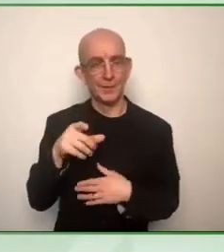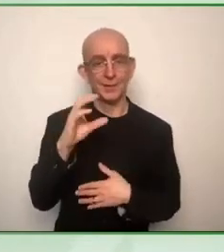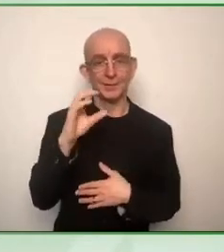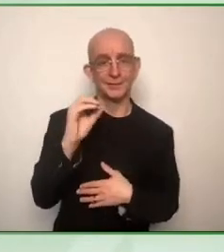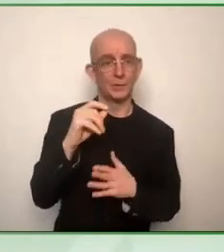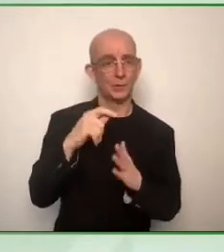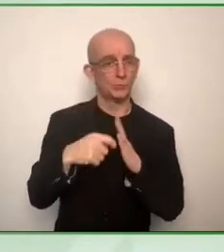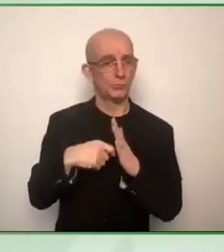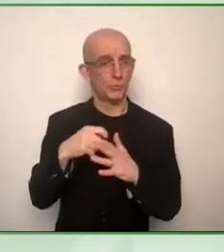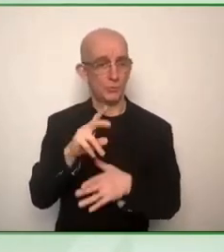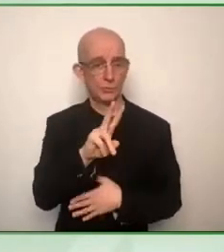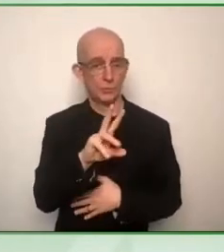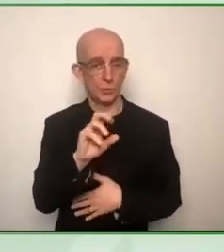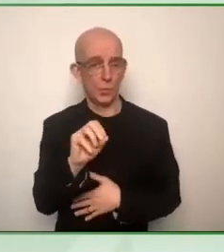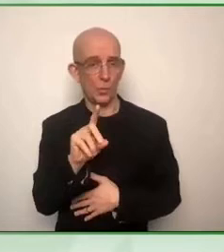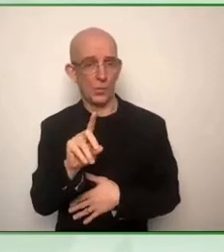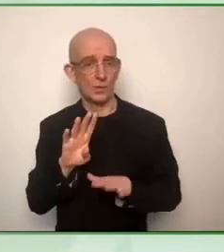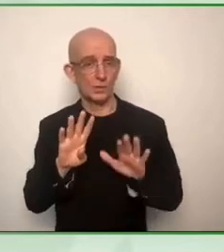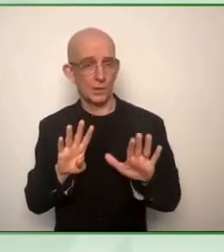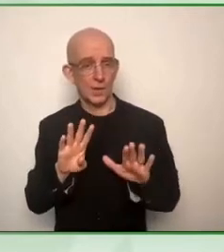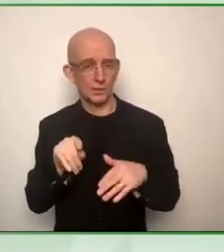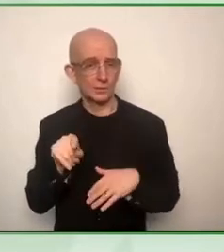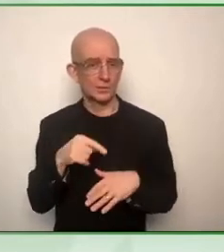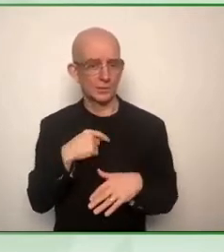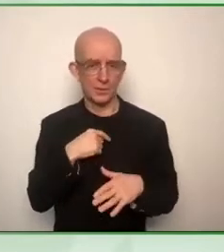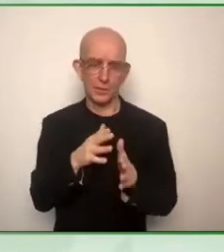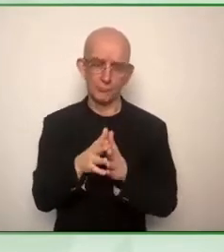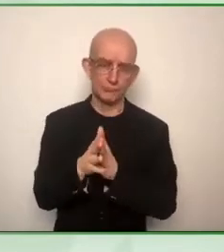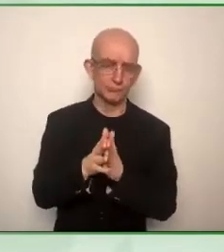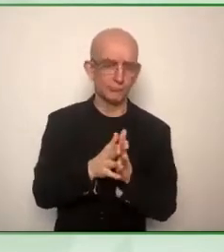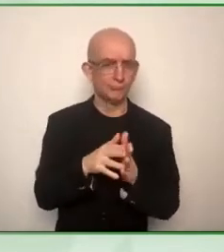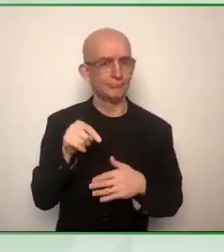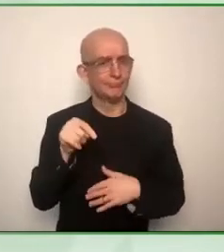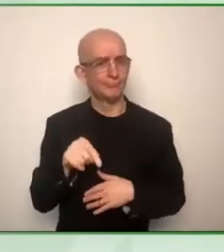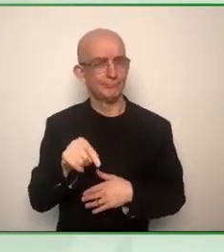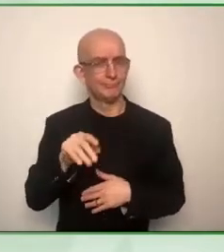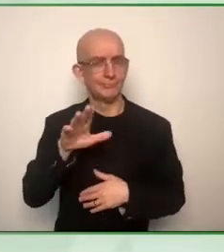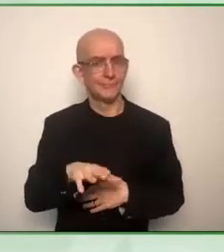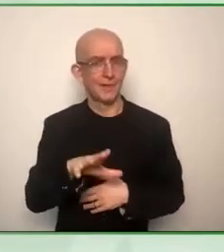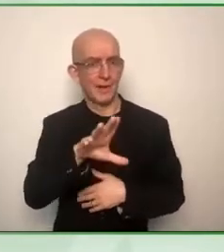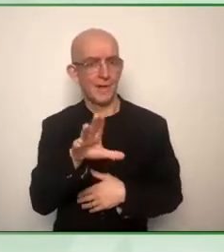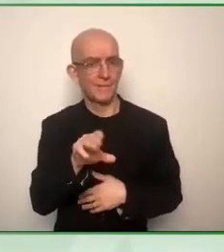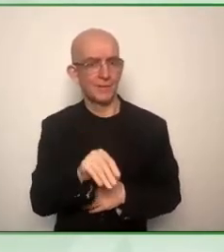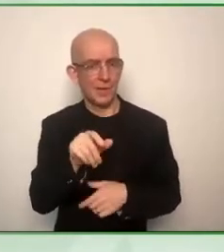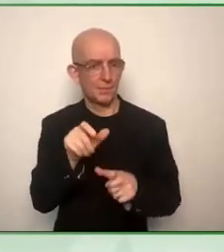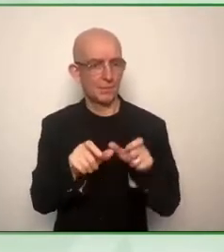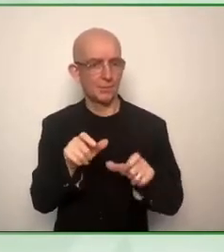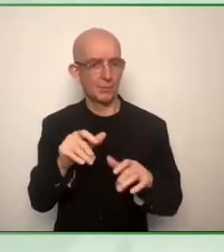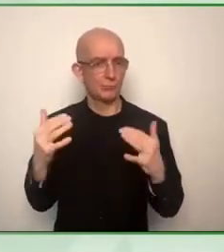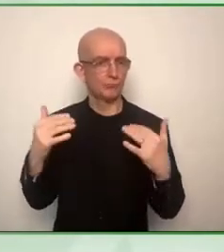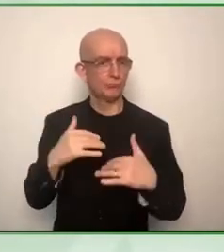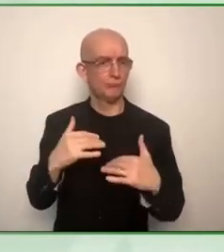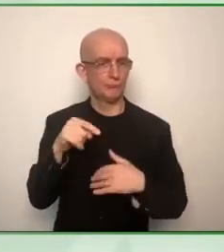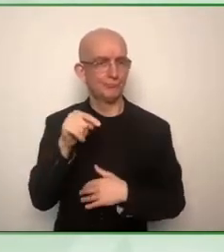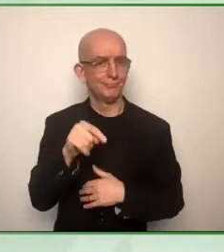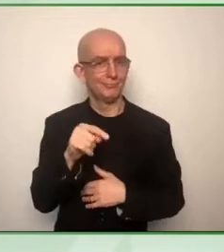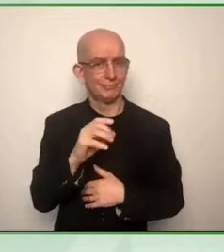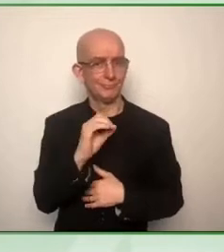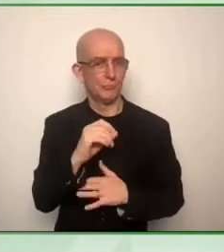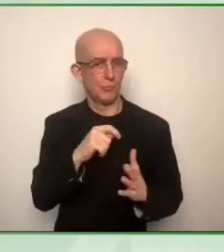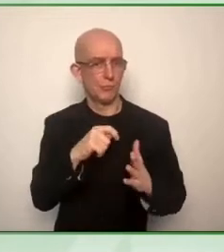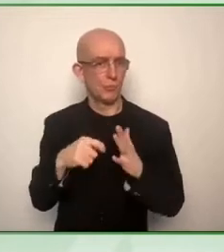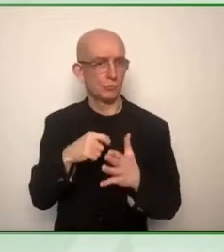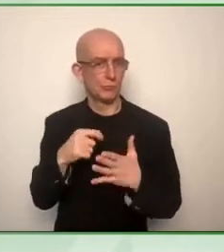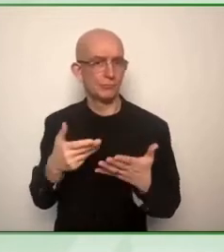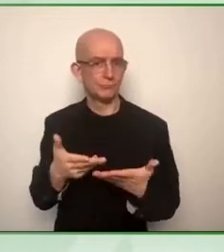in this type of product and, you know, what it could offer the world. So we've gone and built this entire platform, you know, with a mobile